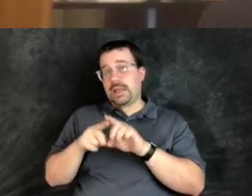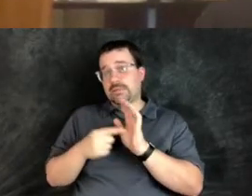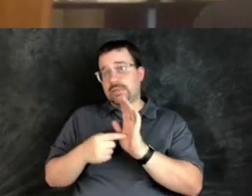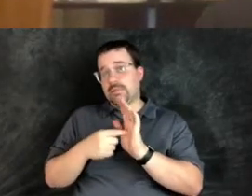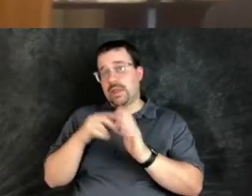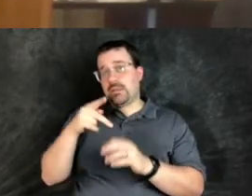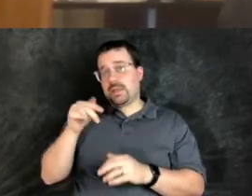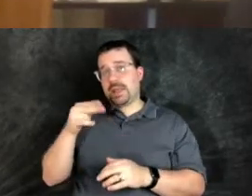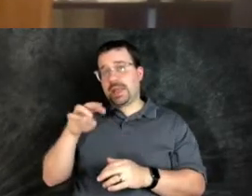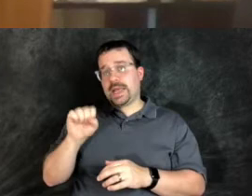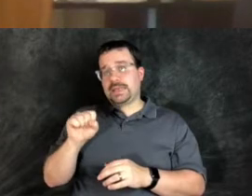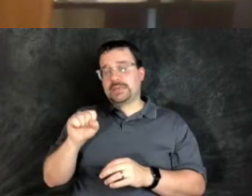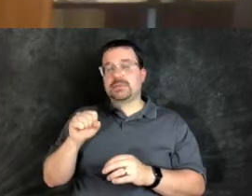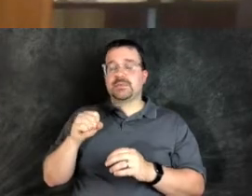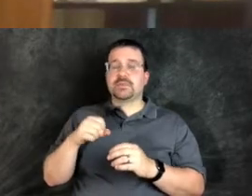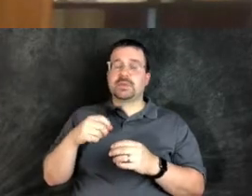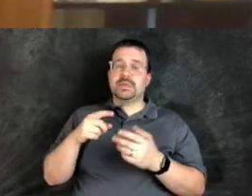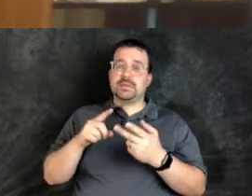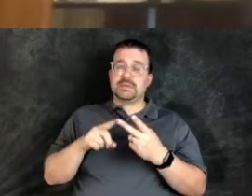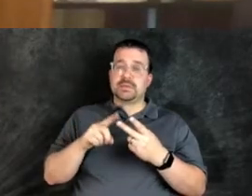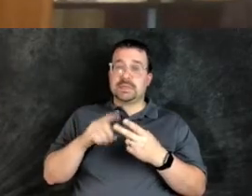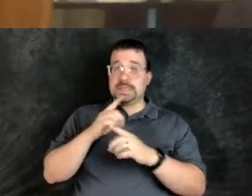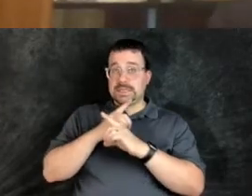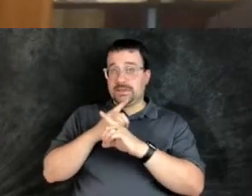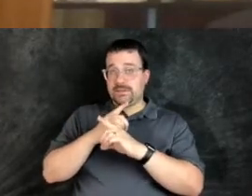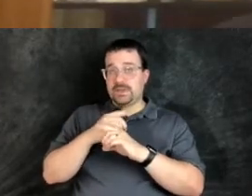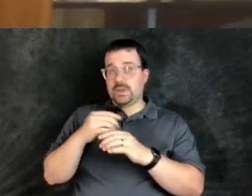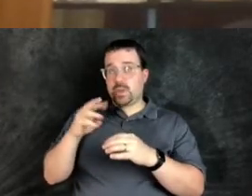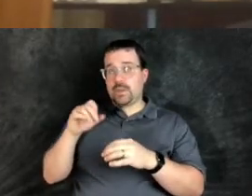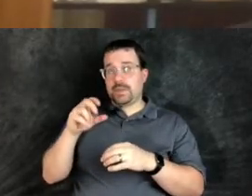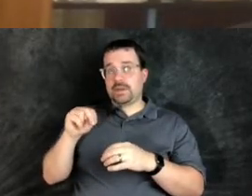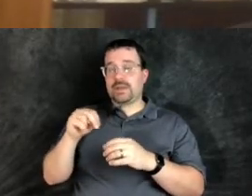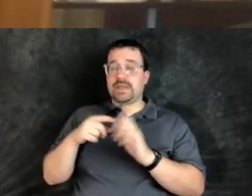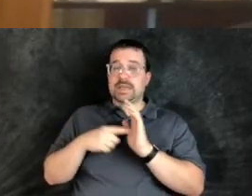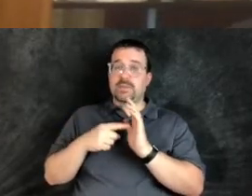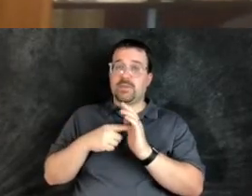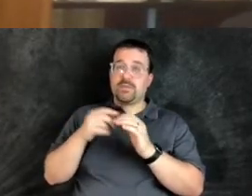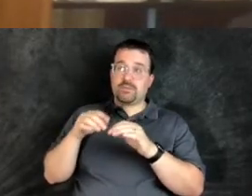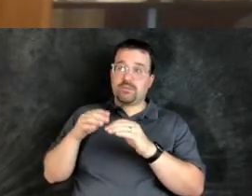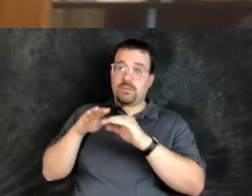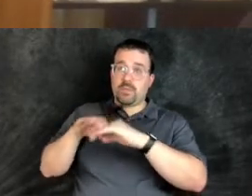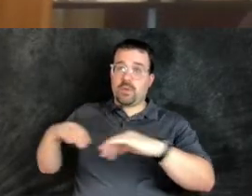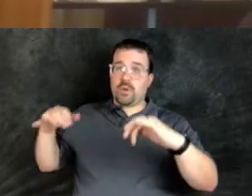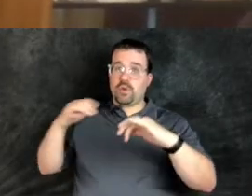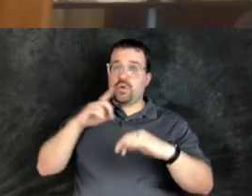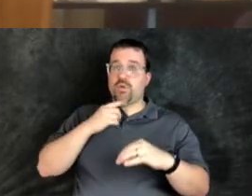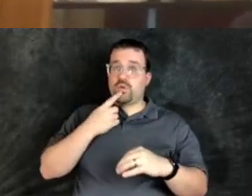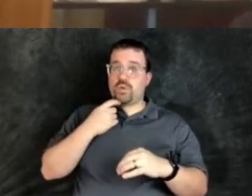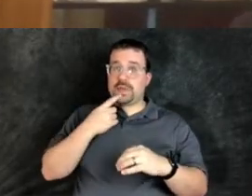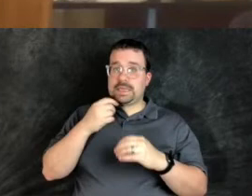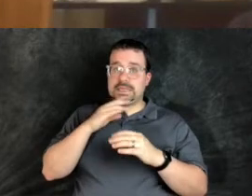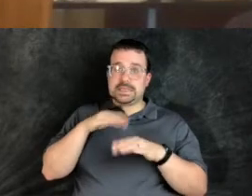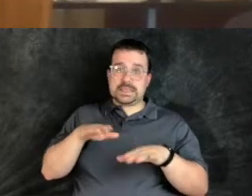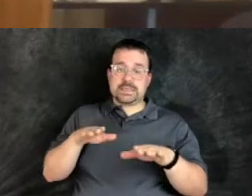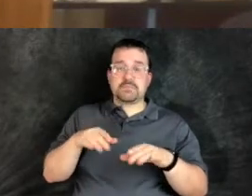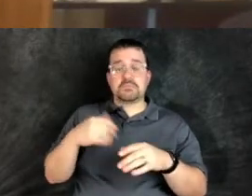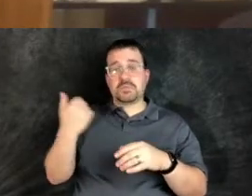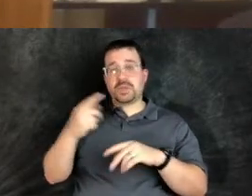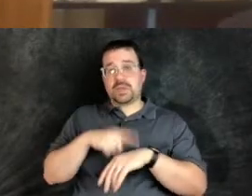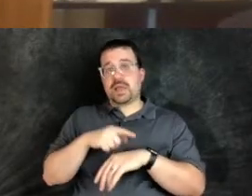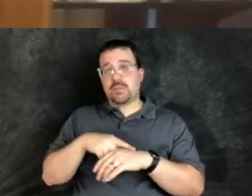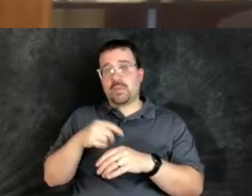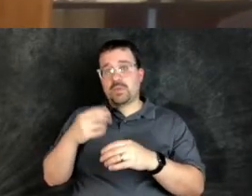defensive weapon, like in today's example, or the example of the parting of the Red Sea. Other times it's a weapon of